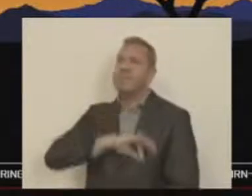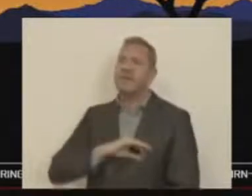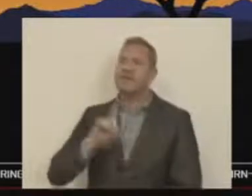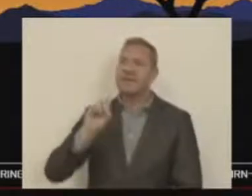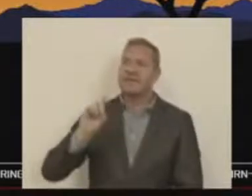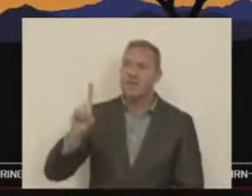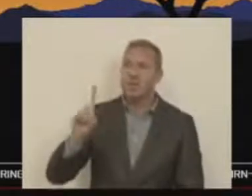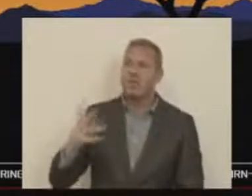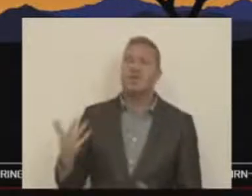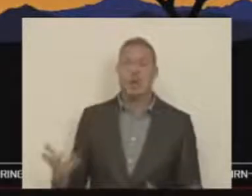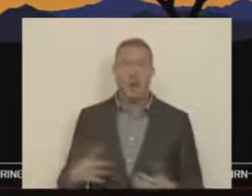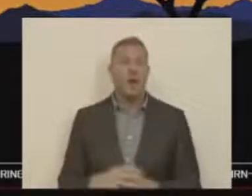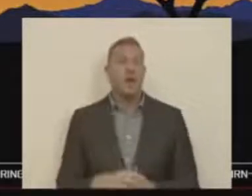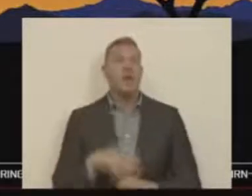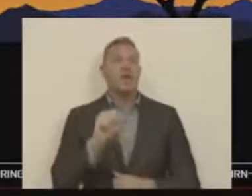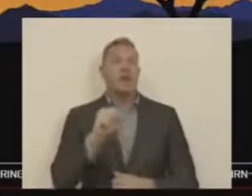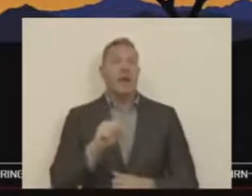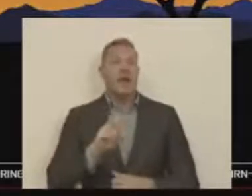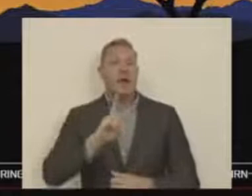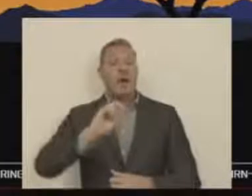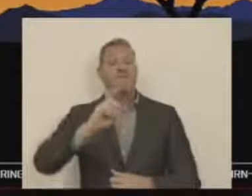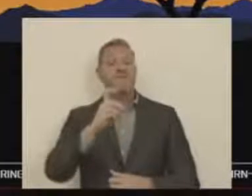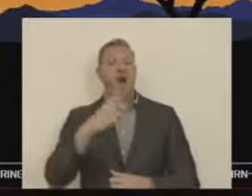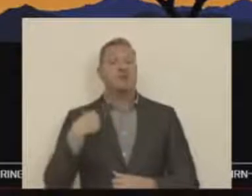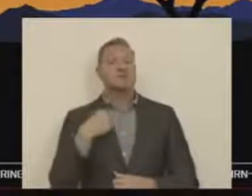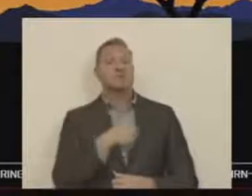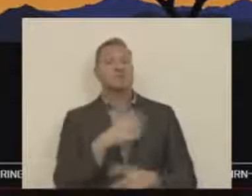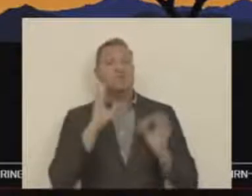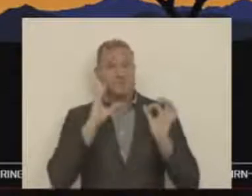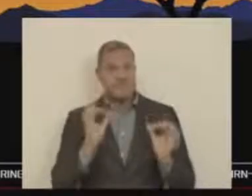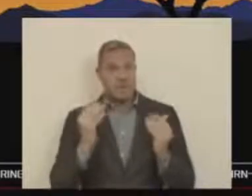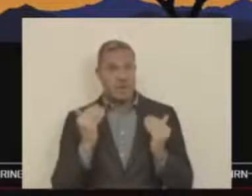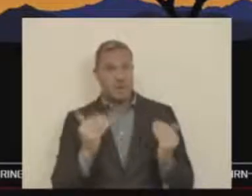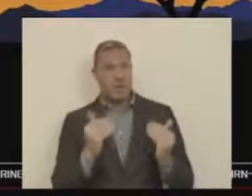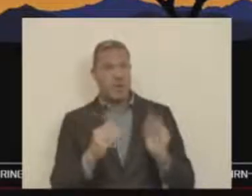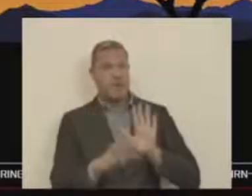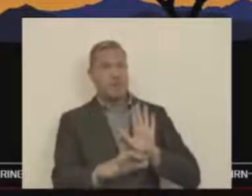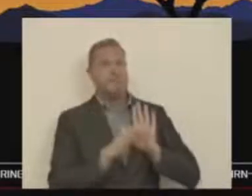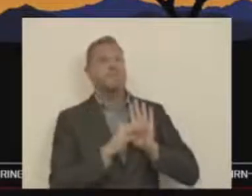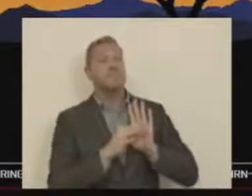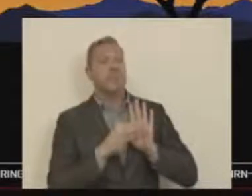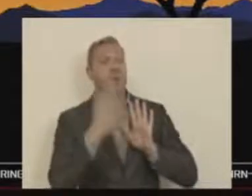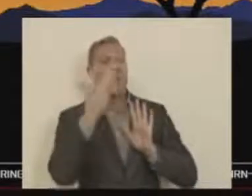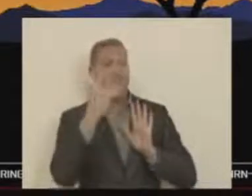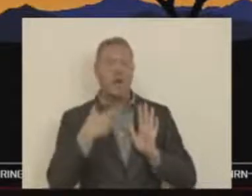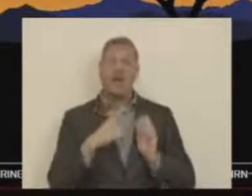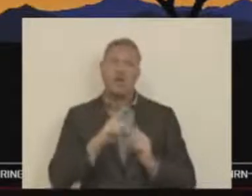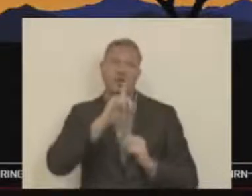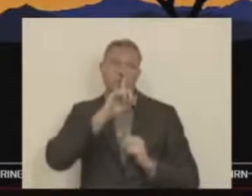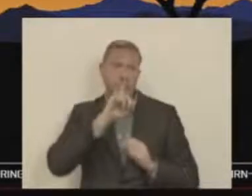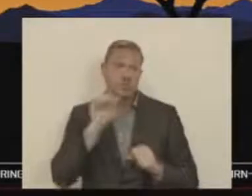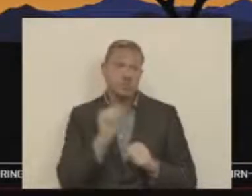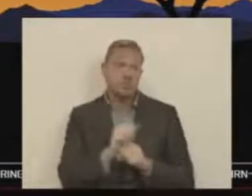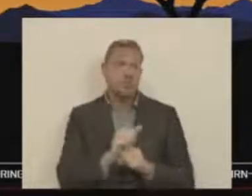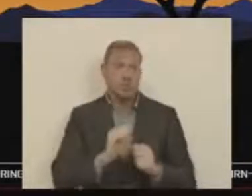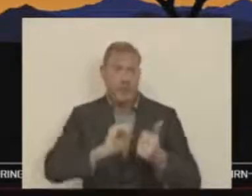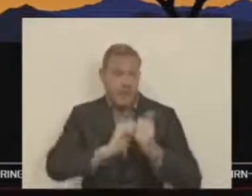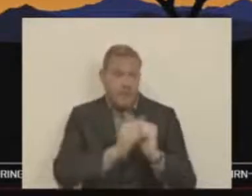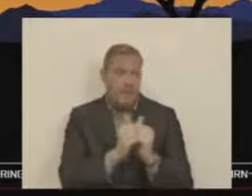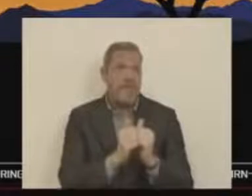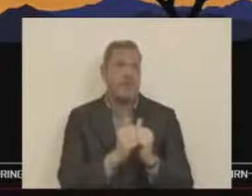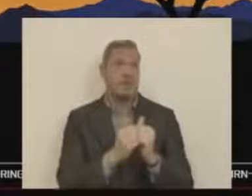No, absolutely. So Vox was part of a full competitive process that we did in partnership with